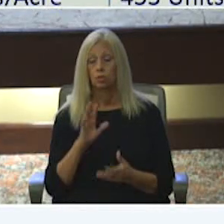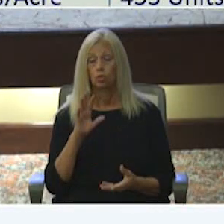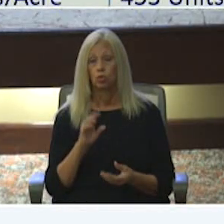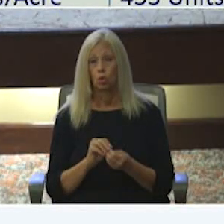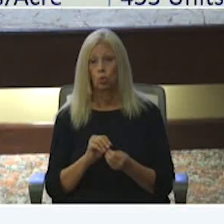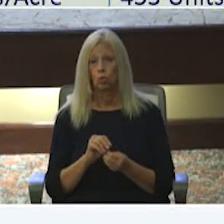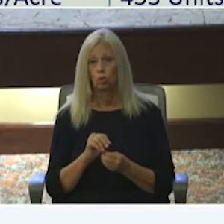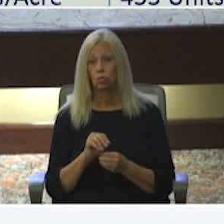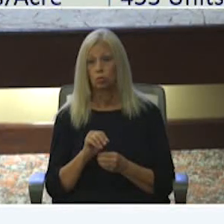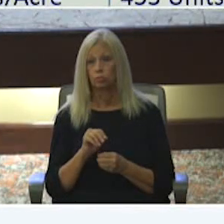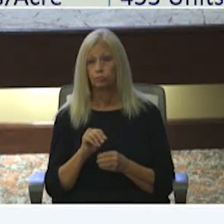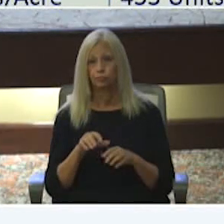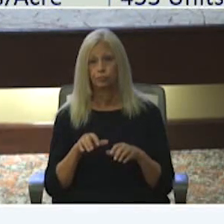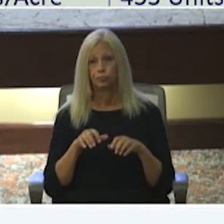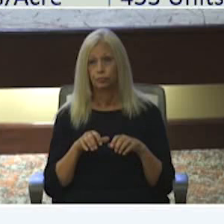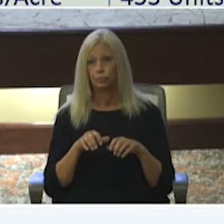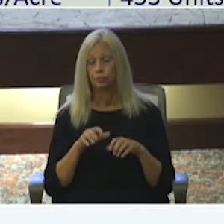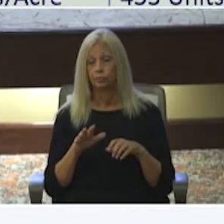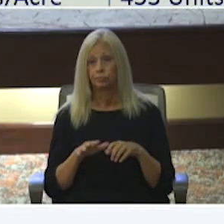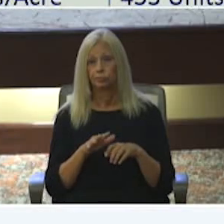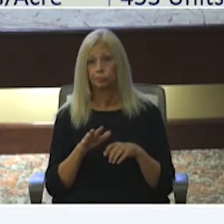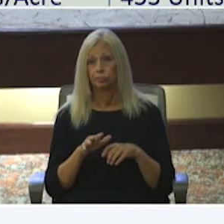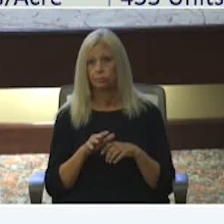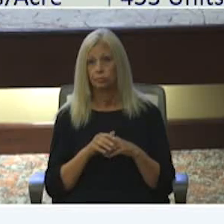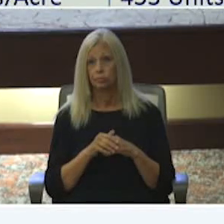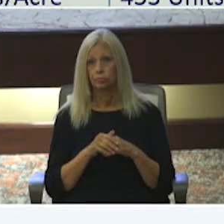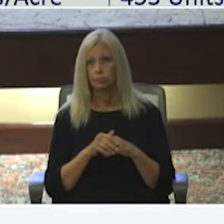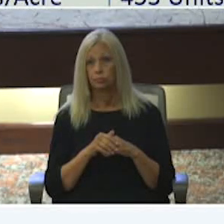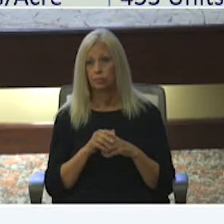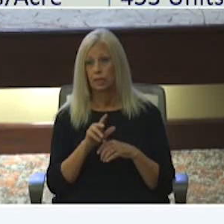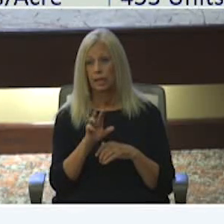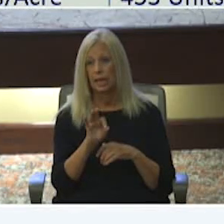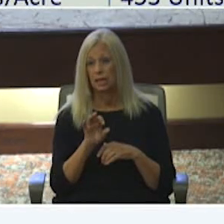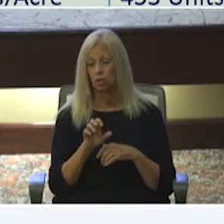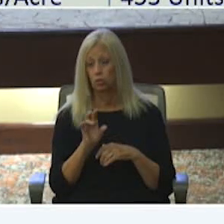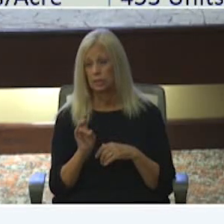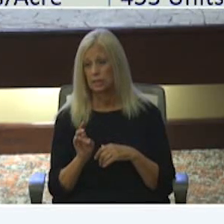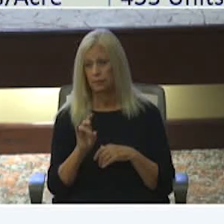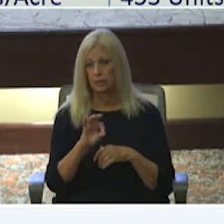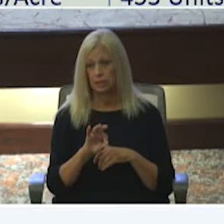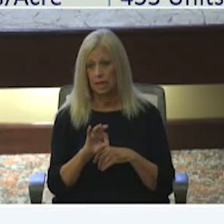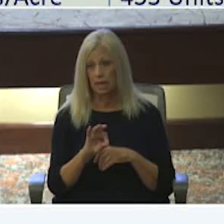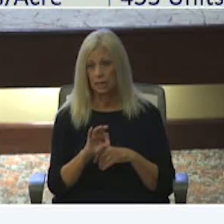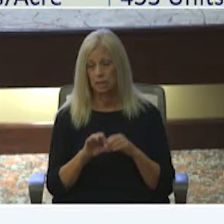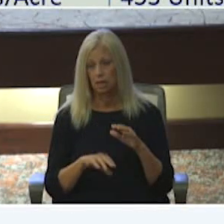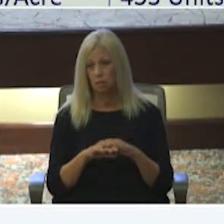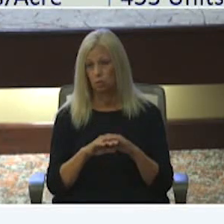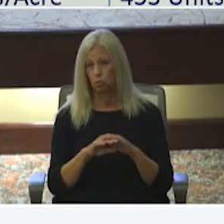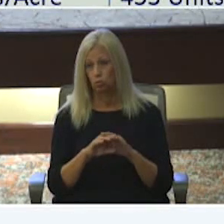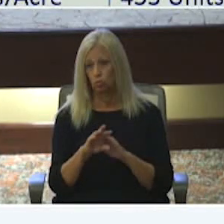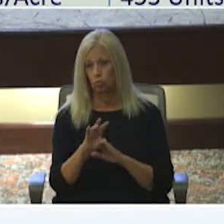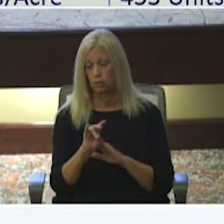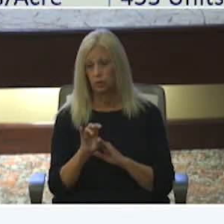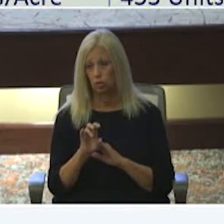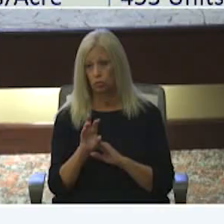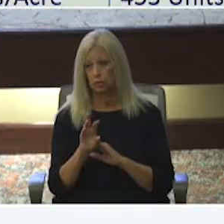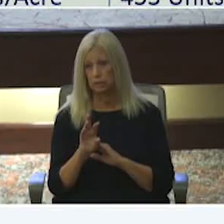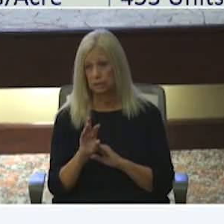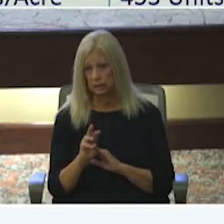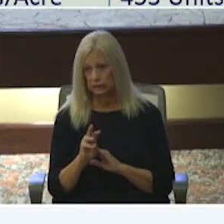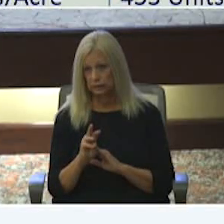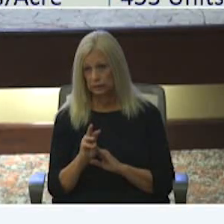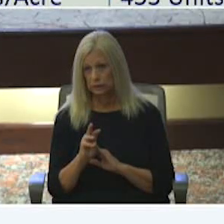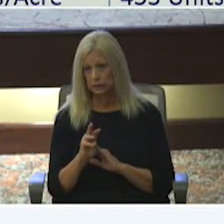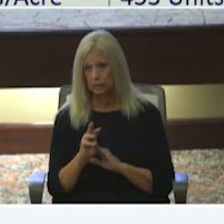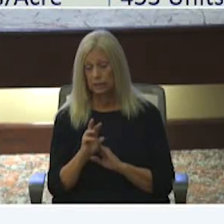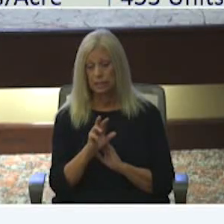density at max would be reduced from 979 to 706, and that's assuming that